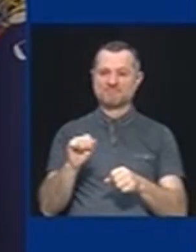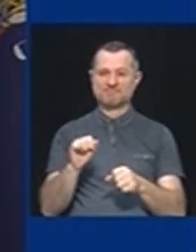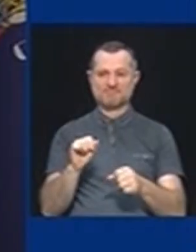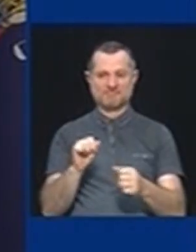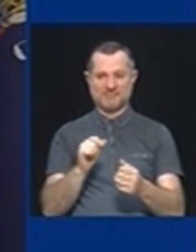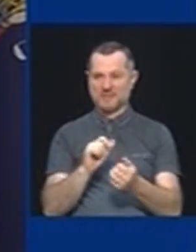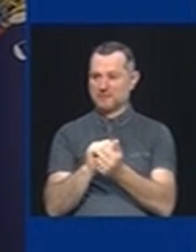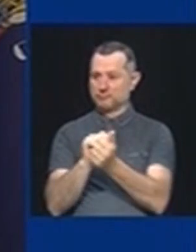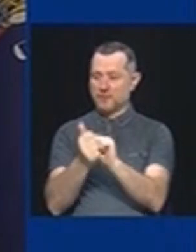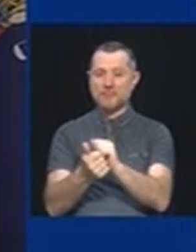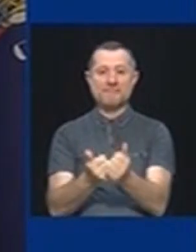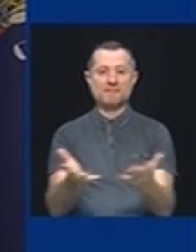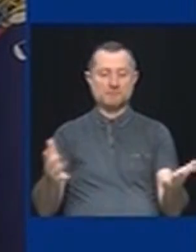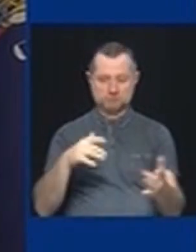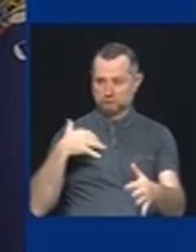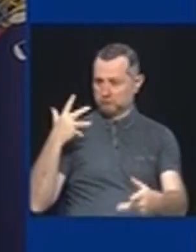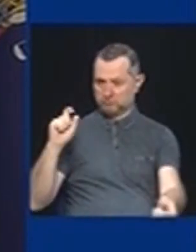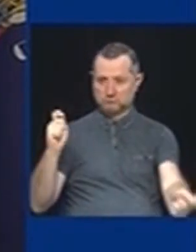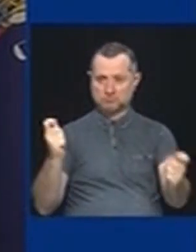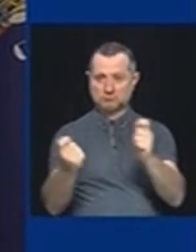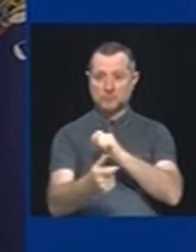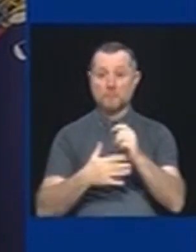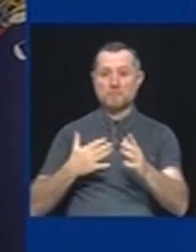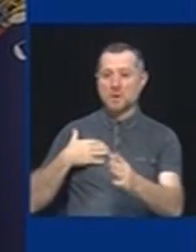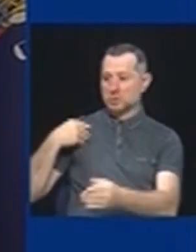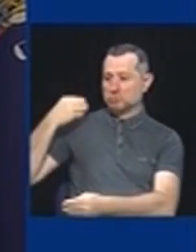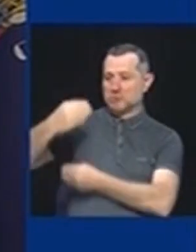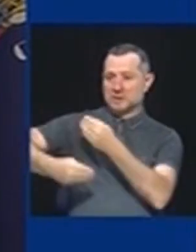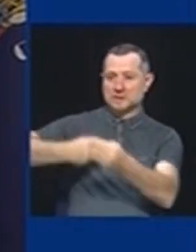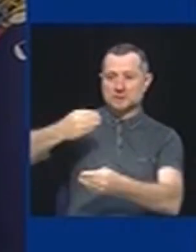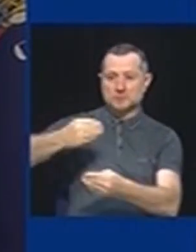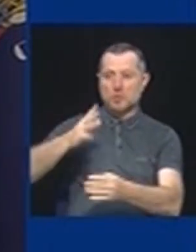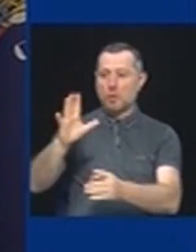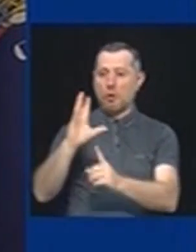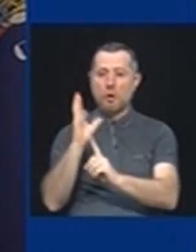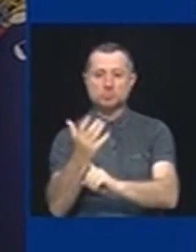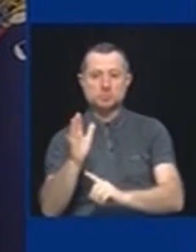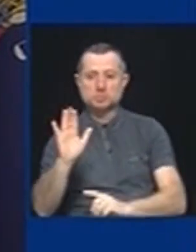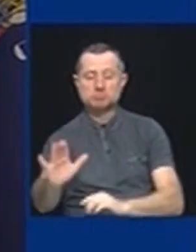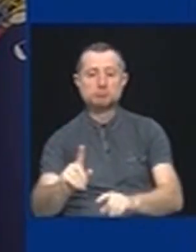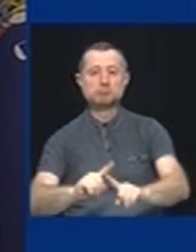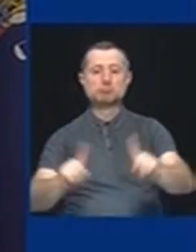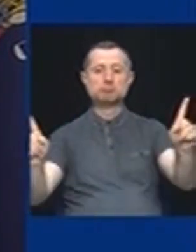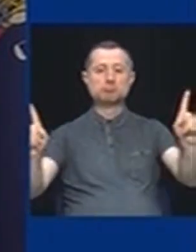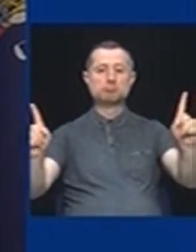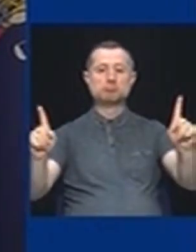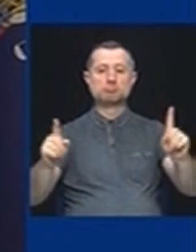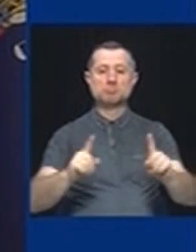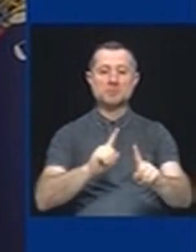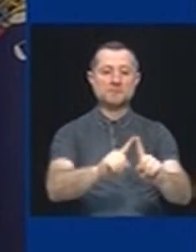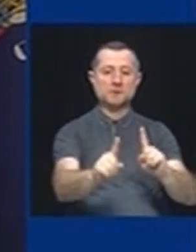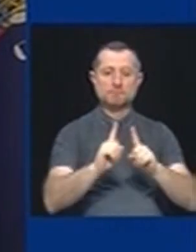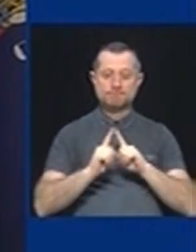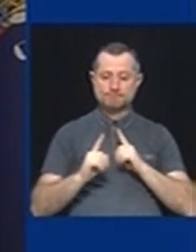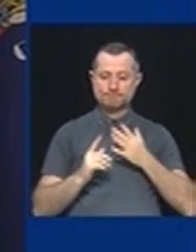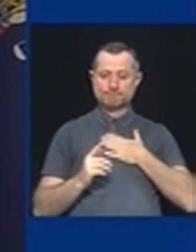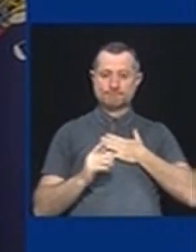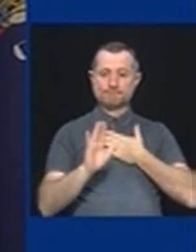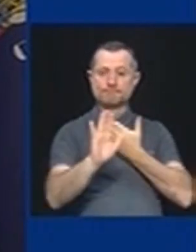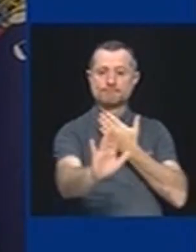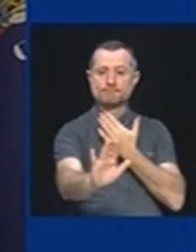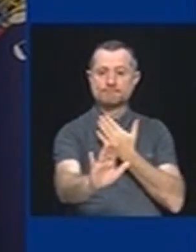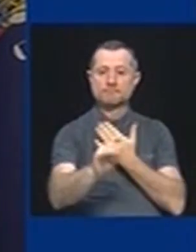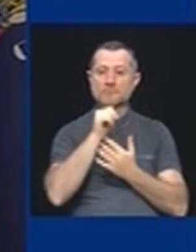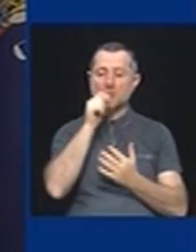apologize. There are generational and cultural shifts that I just didn't fully